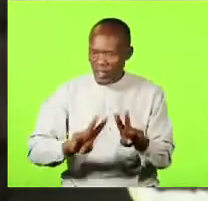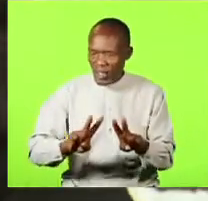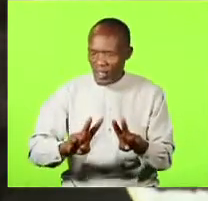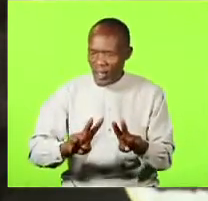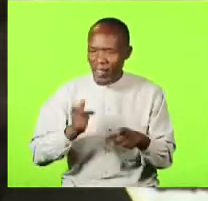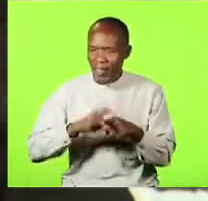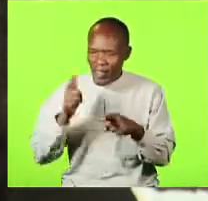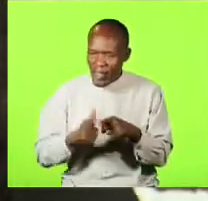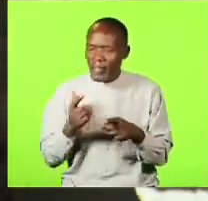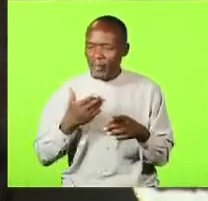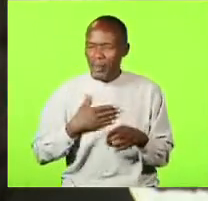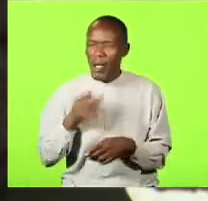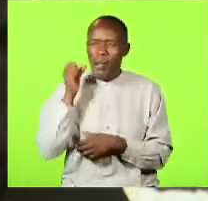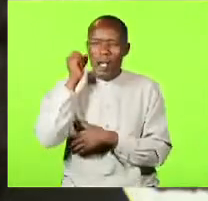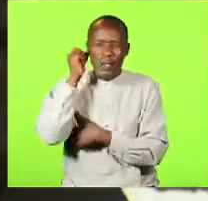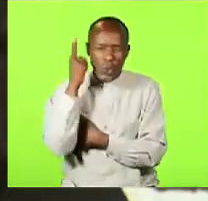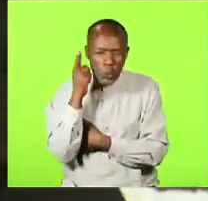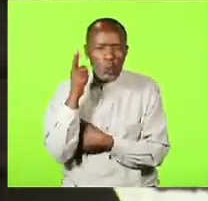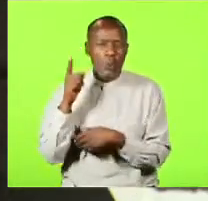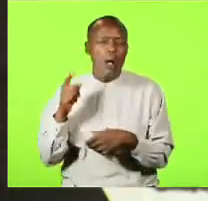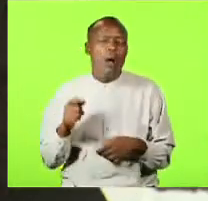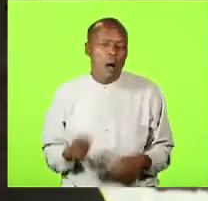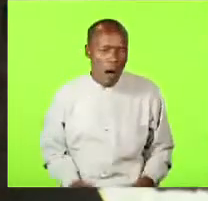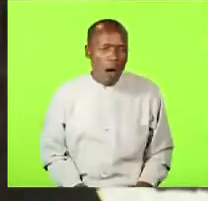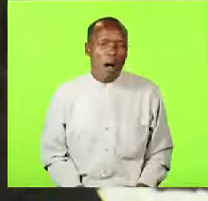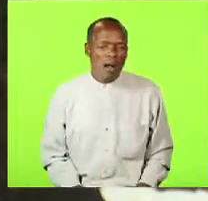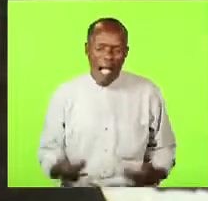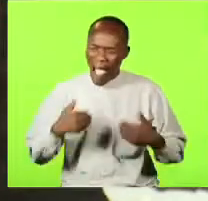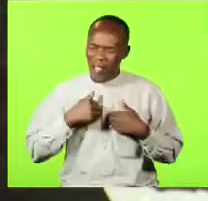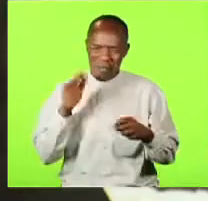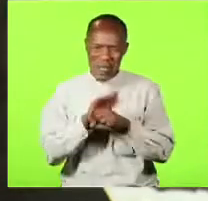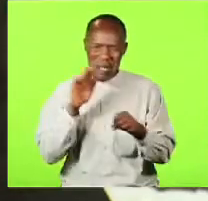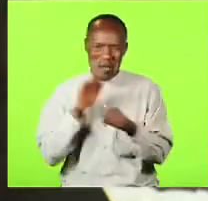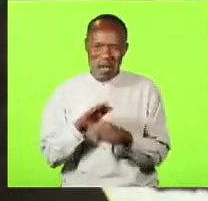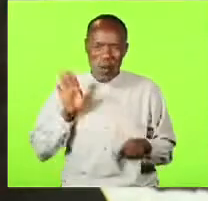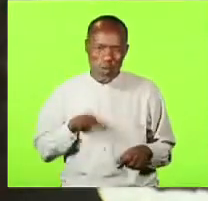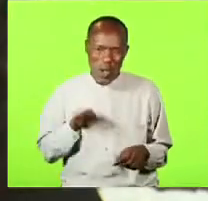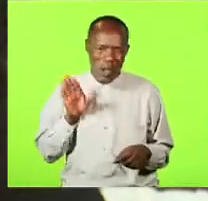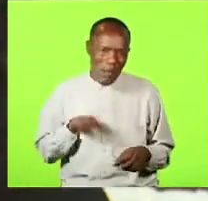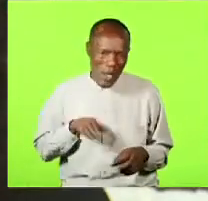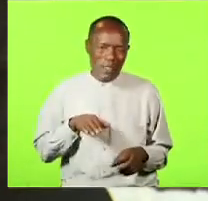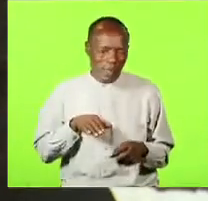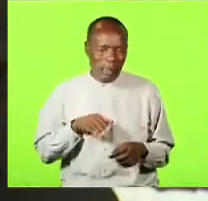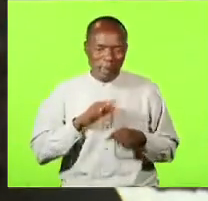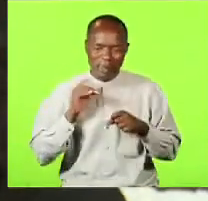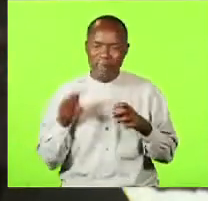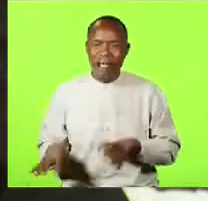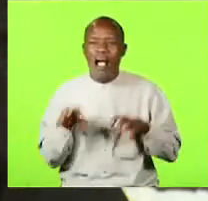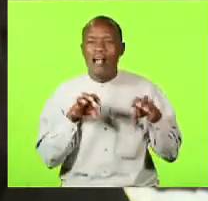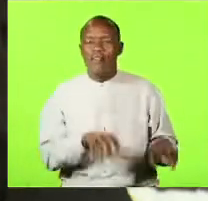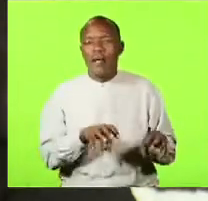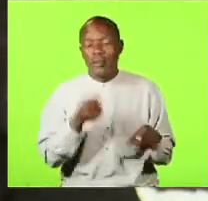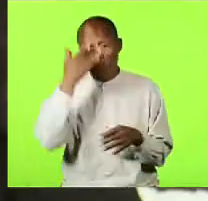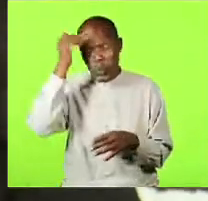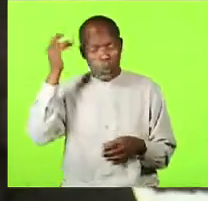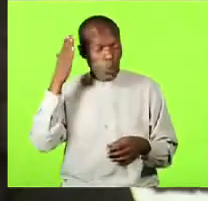gender-based violence, I have to go with my mom I mom, my mother dead and in the middle of my